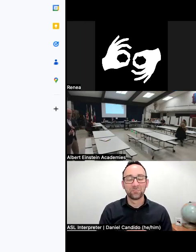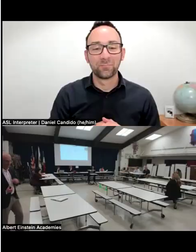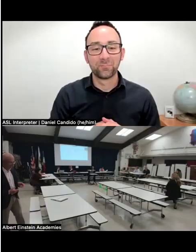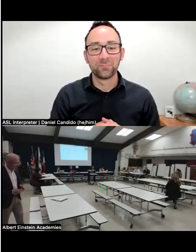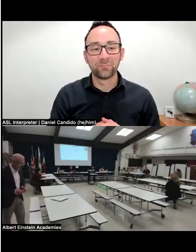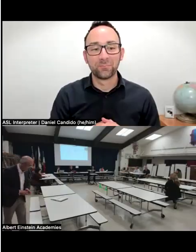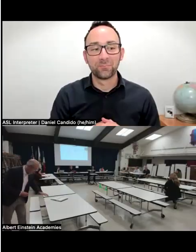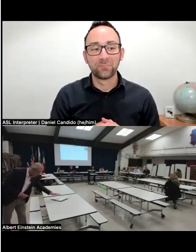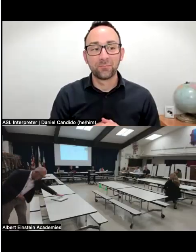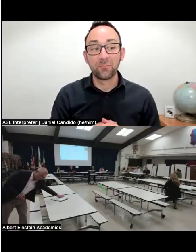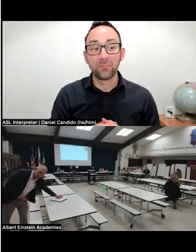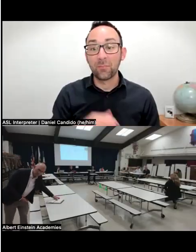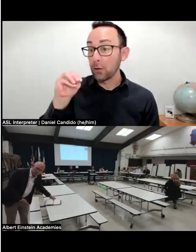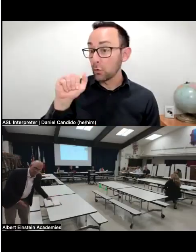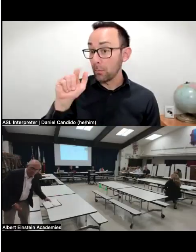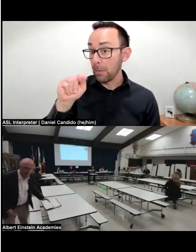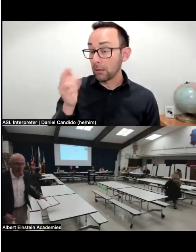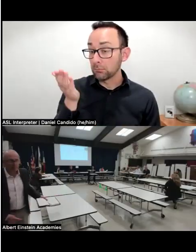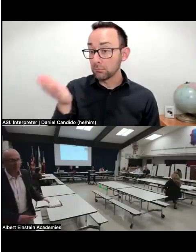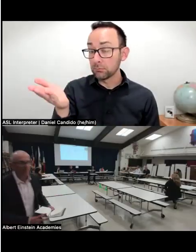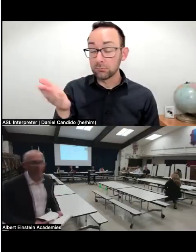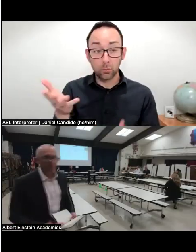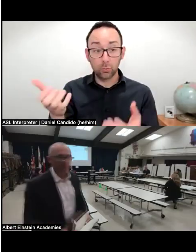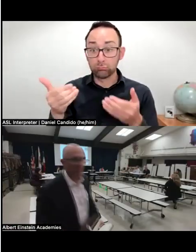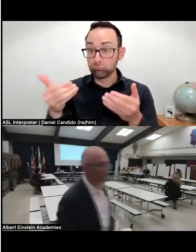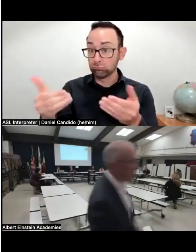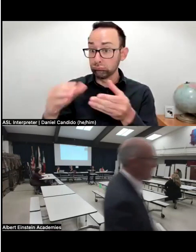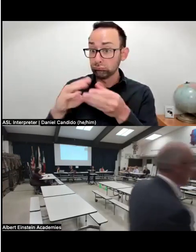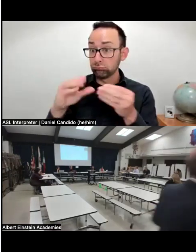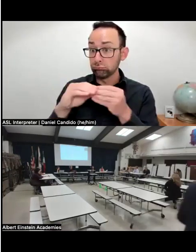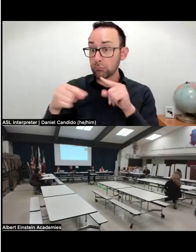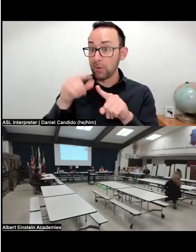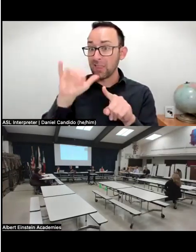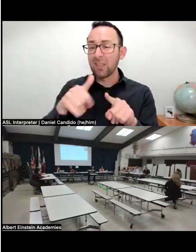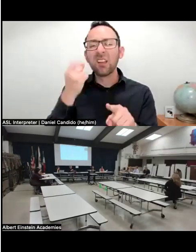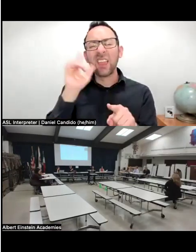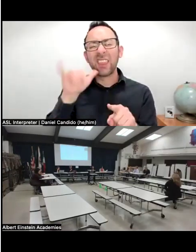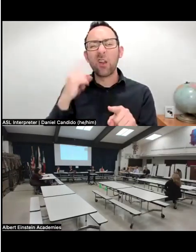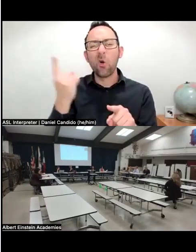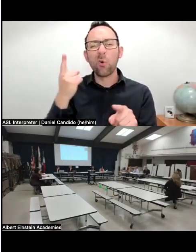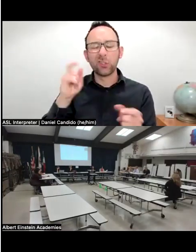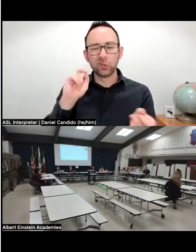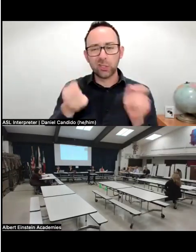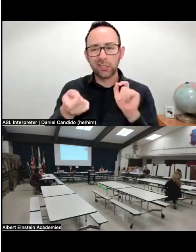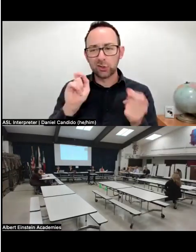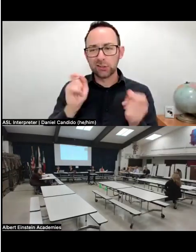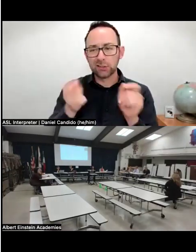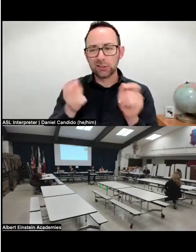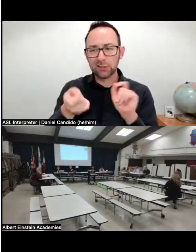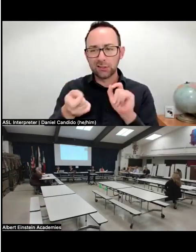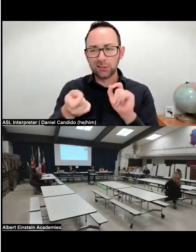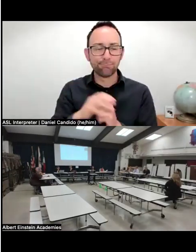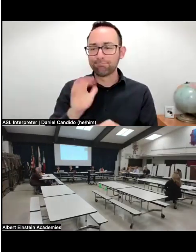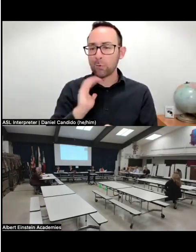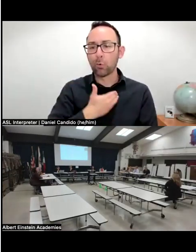So Matt, do you want to speak a little more to the GAG? This is just, this always changes, but this is kind of with our work, how we would think